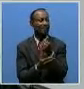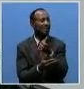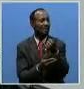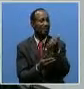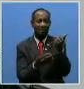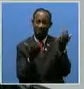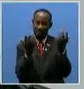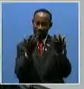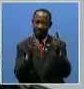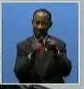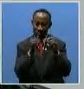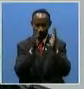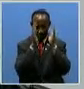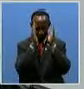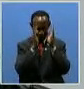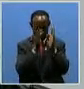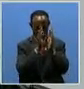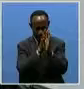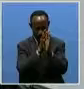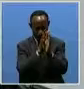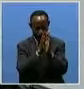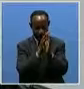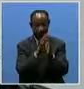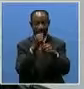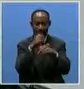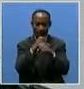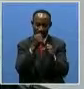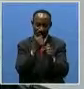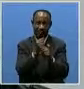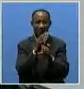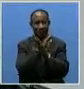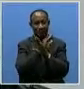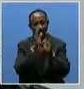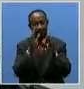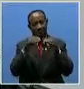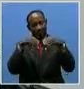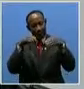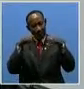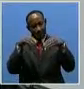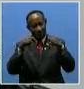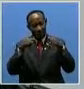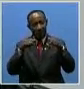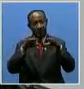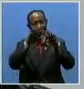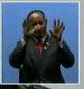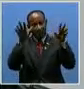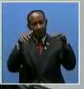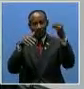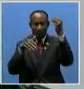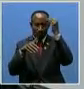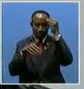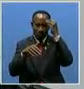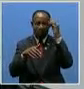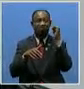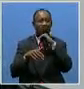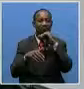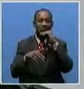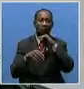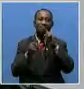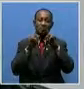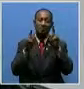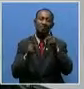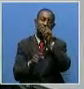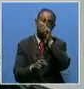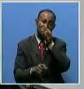here. It was for to create a case for Zambia, to market Zambia, not by falsehoods, but by